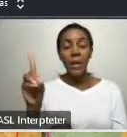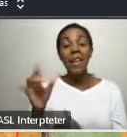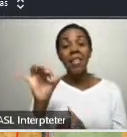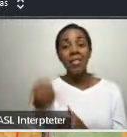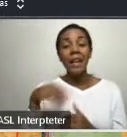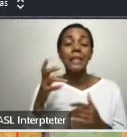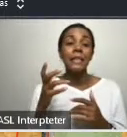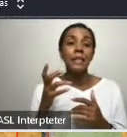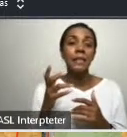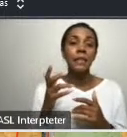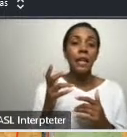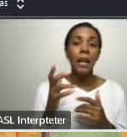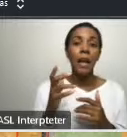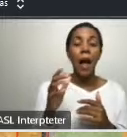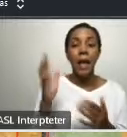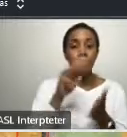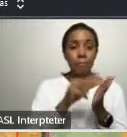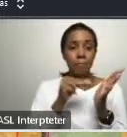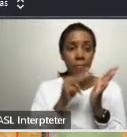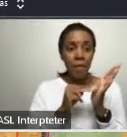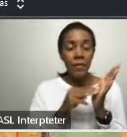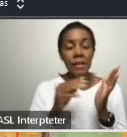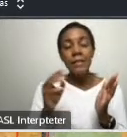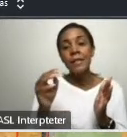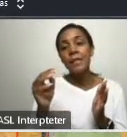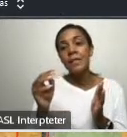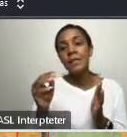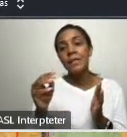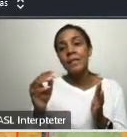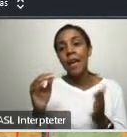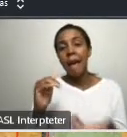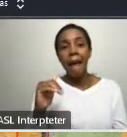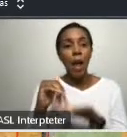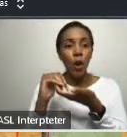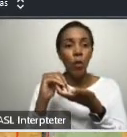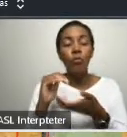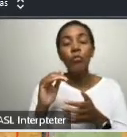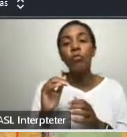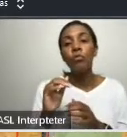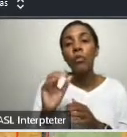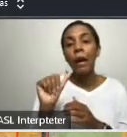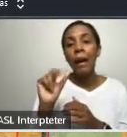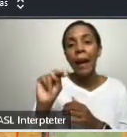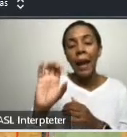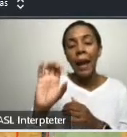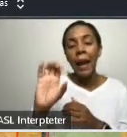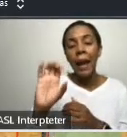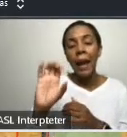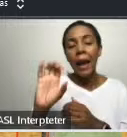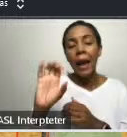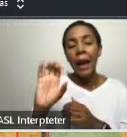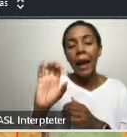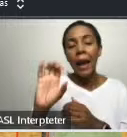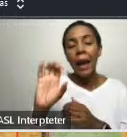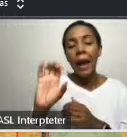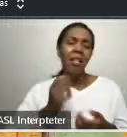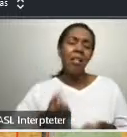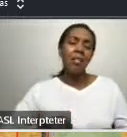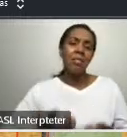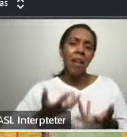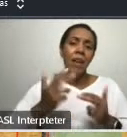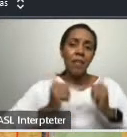anchors. It is primarily zoned CMU3. You have a lot of building stock here that's right up on the street and